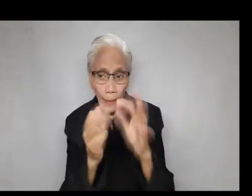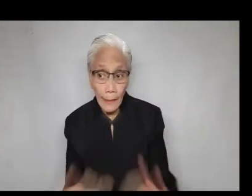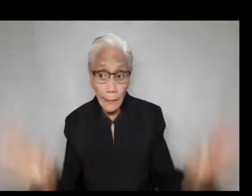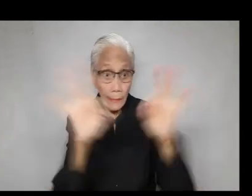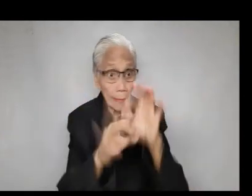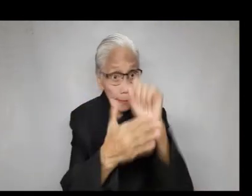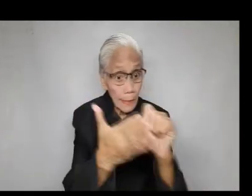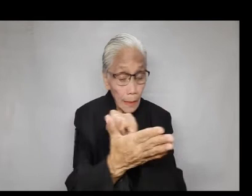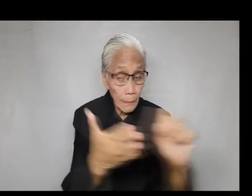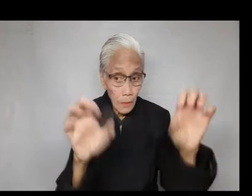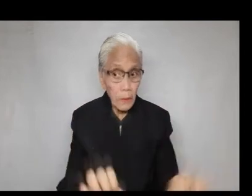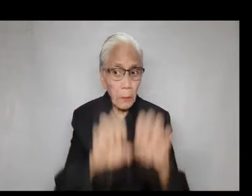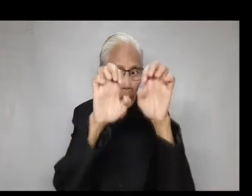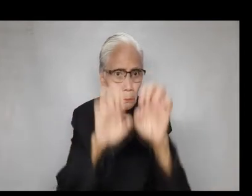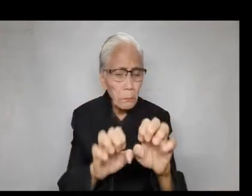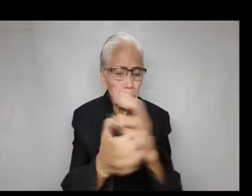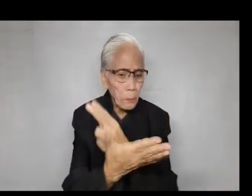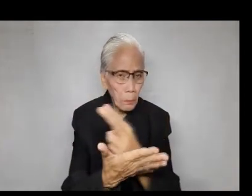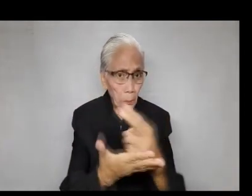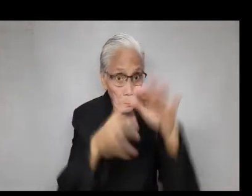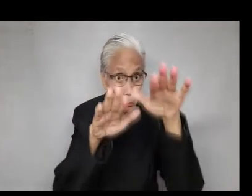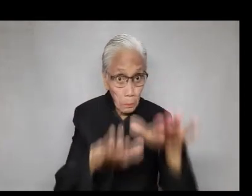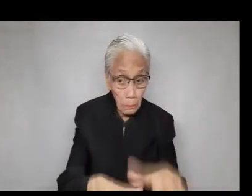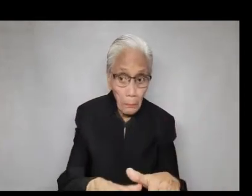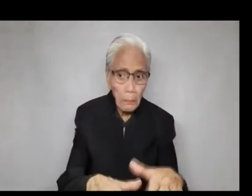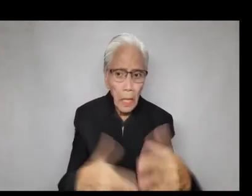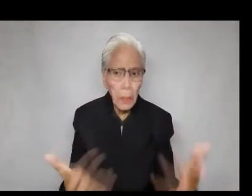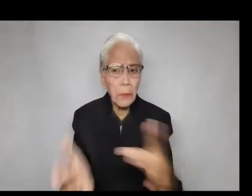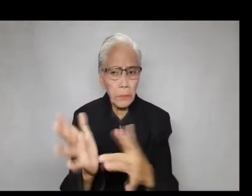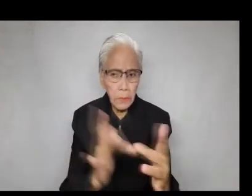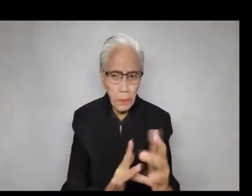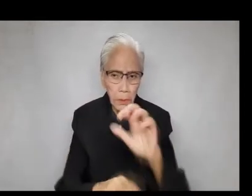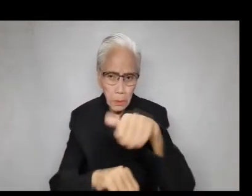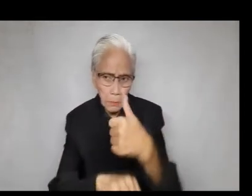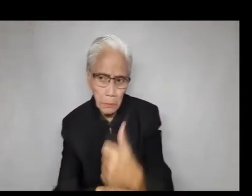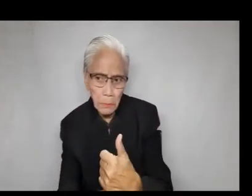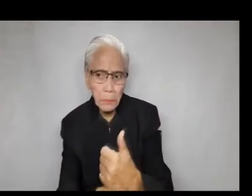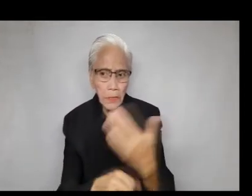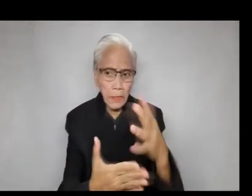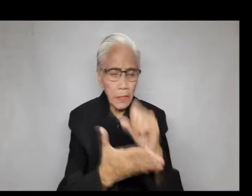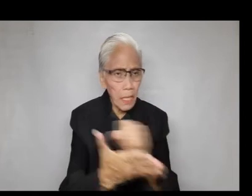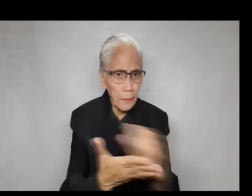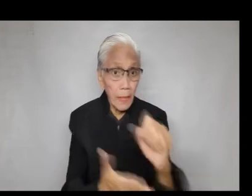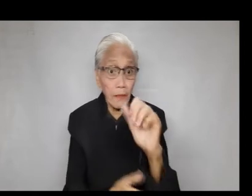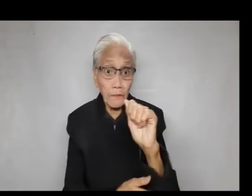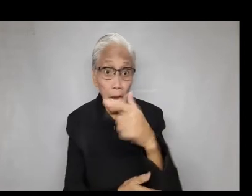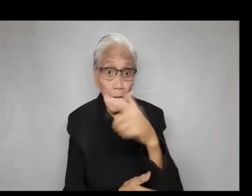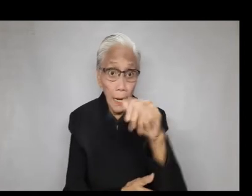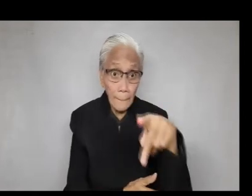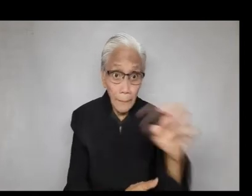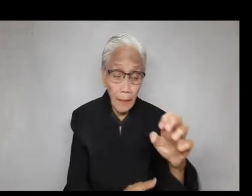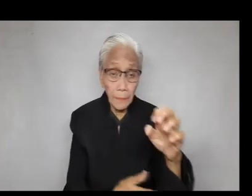Together with the essential sacraments of the Eucharist and holy orders, Jesus instituted the sacrament of